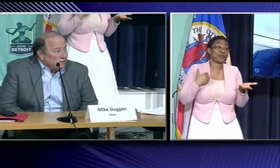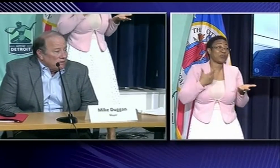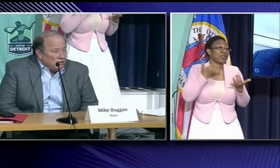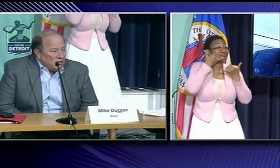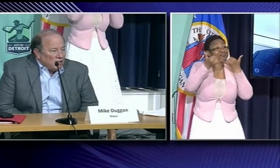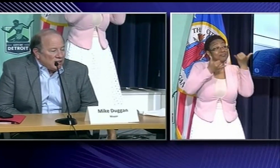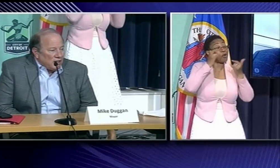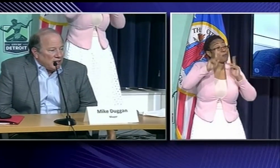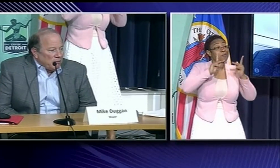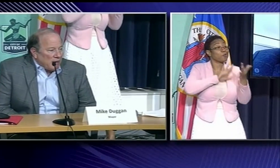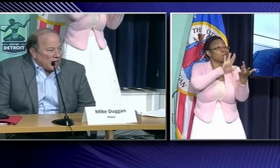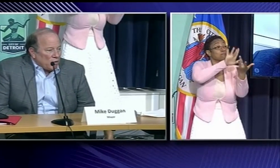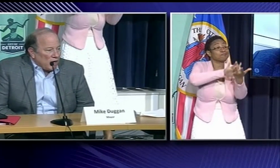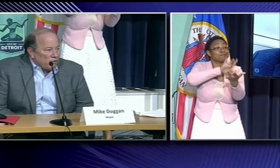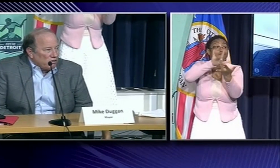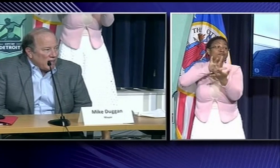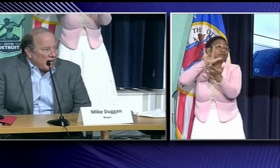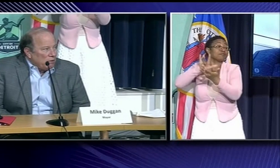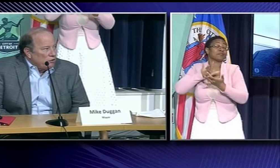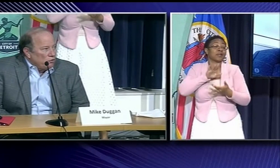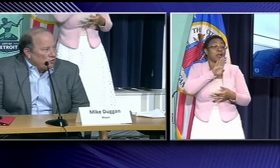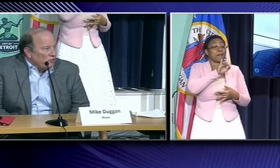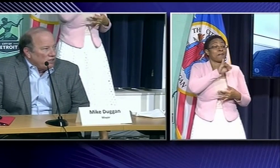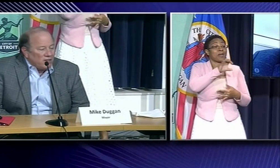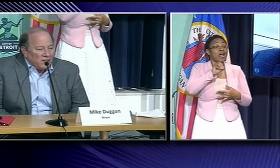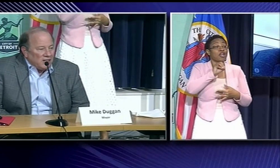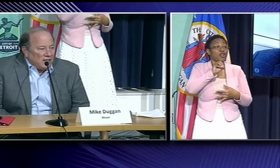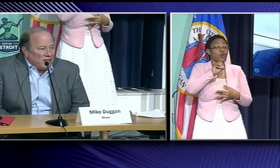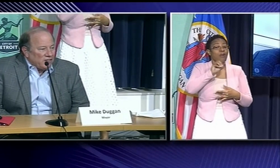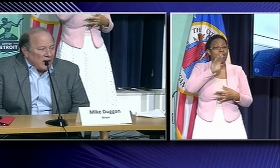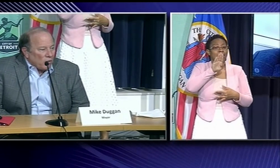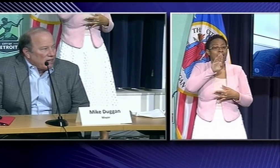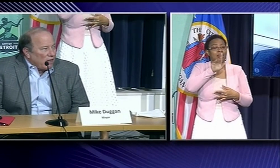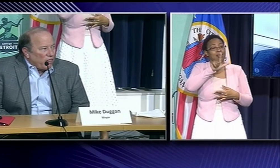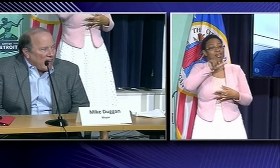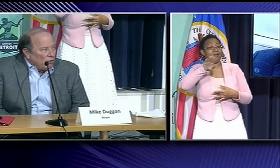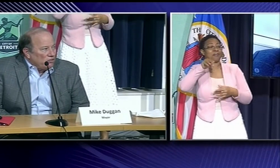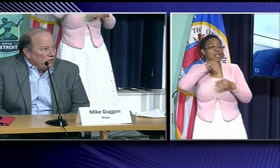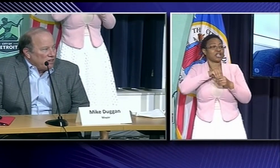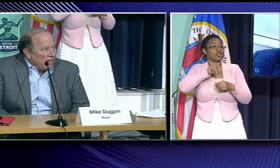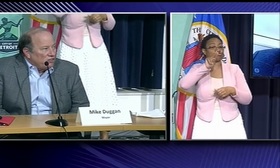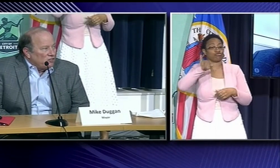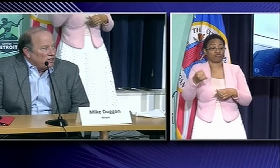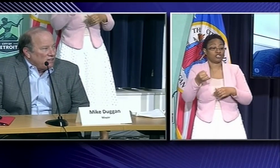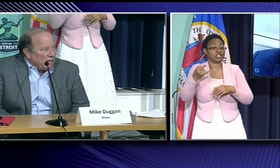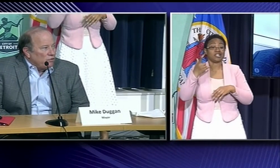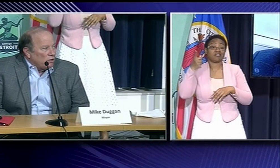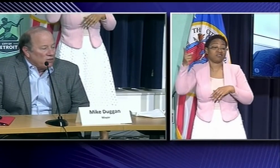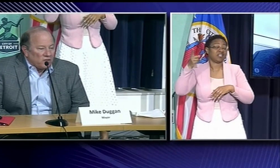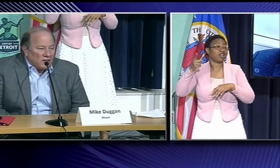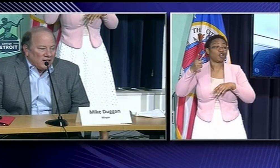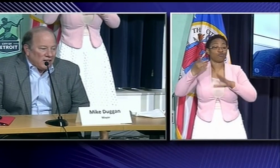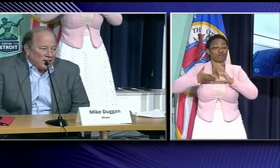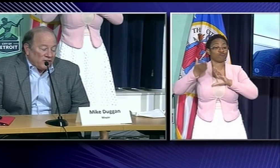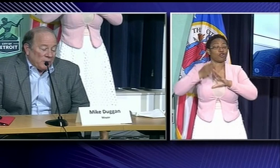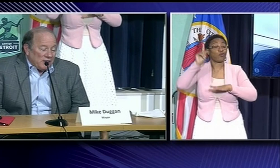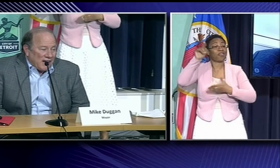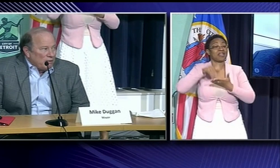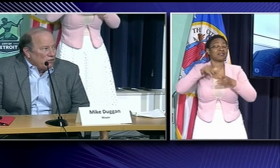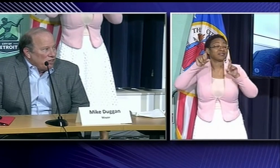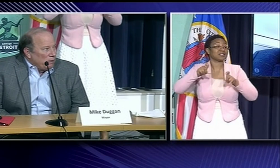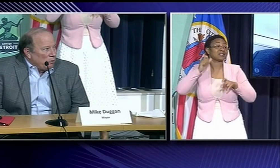phone. And BioReference Lab in New Jersey is now running 1,000 tests a day for us.